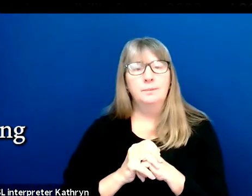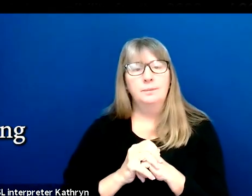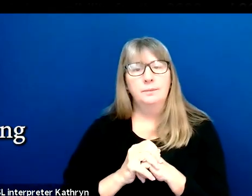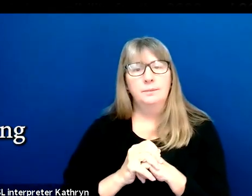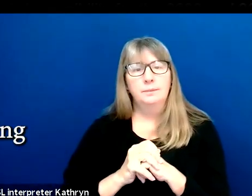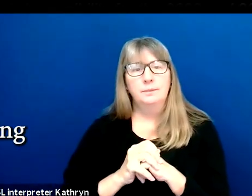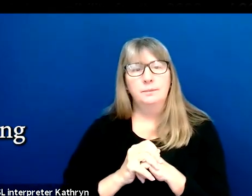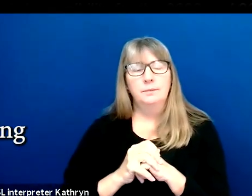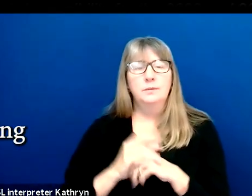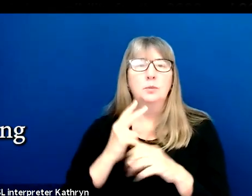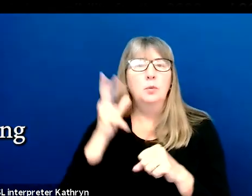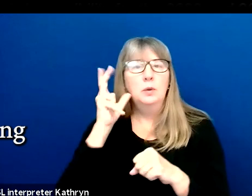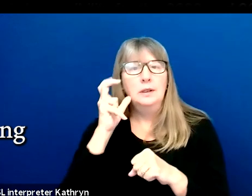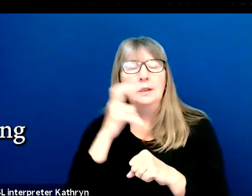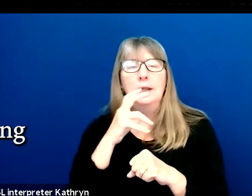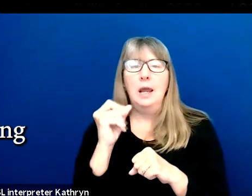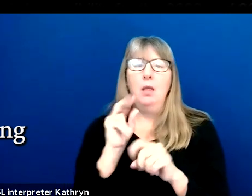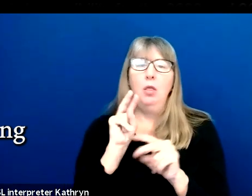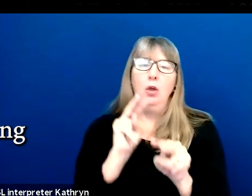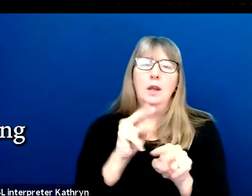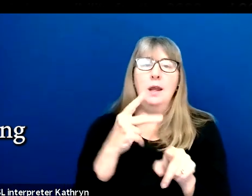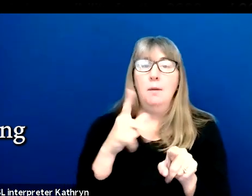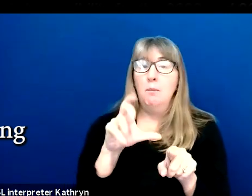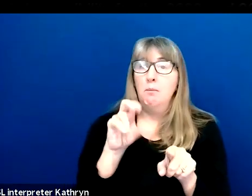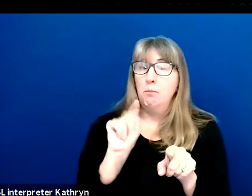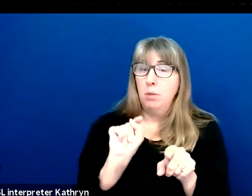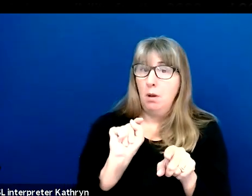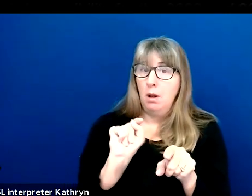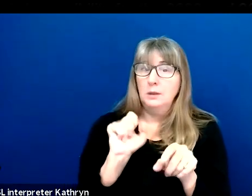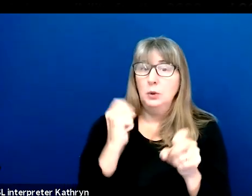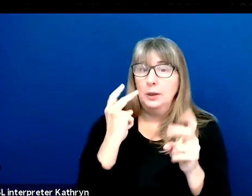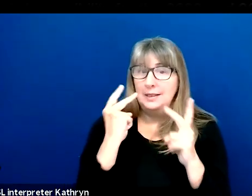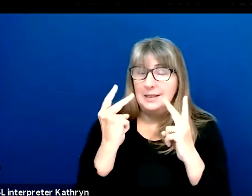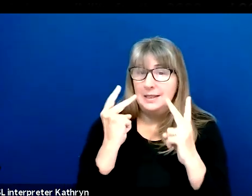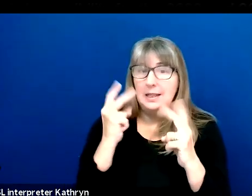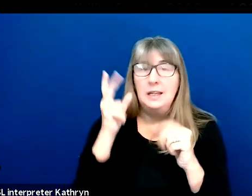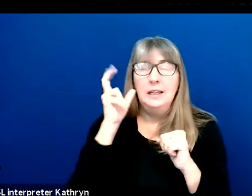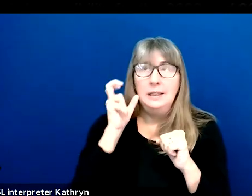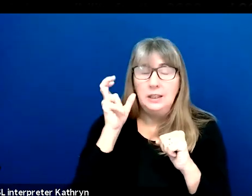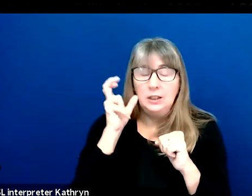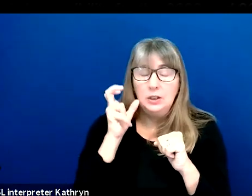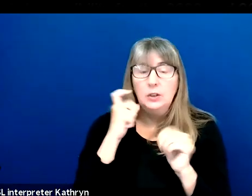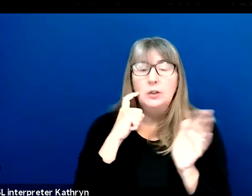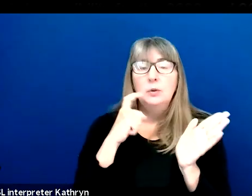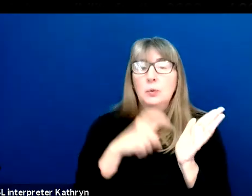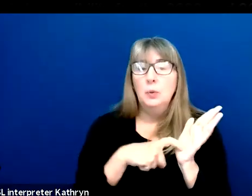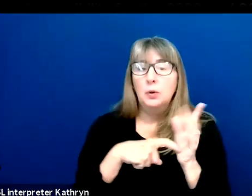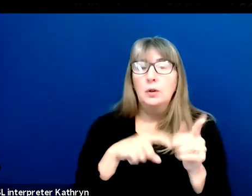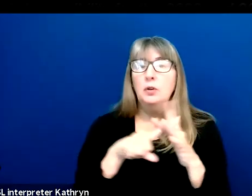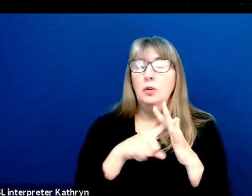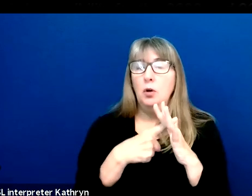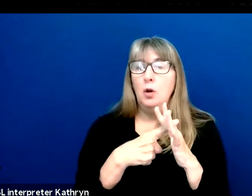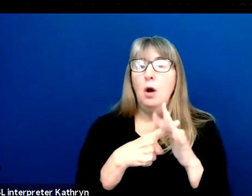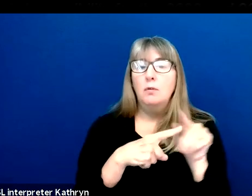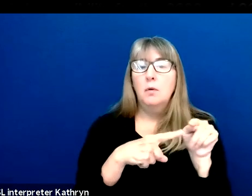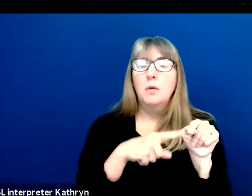so both listening to this and also looking at the plot that I have on this slide, you can notice that it starts off with, there's